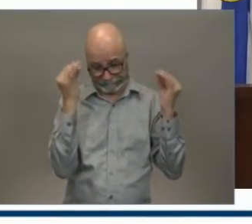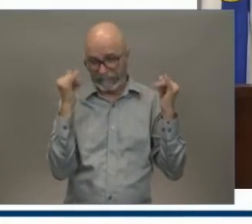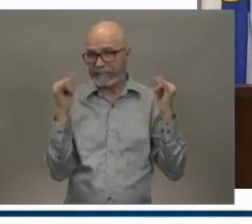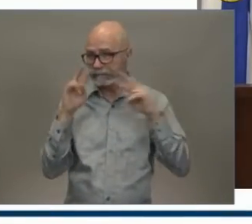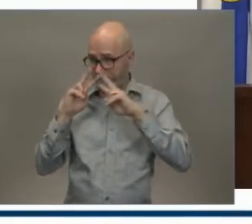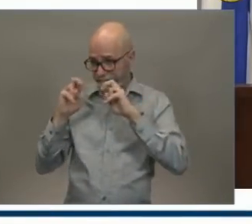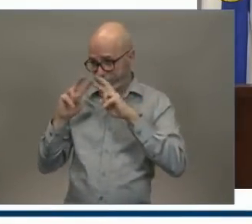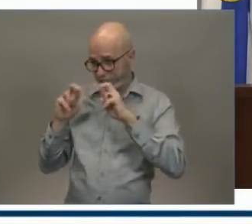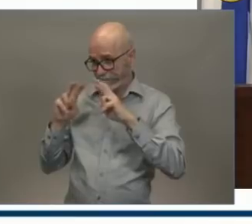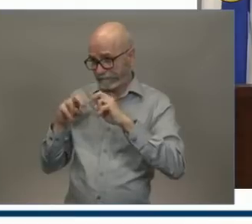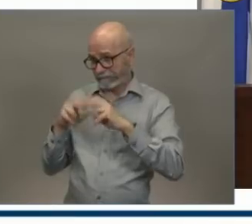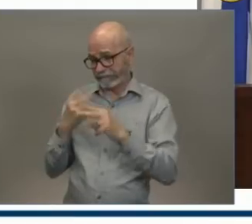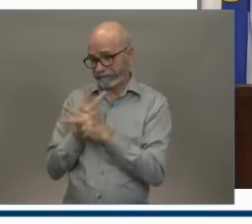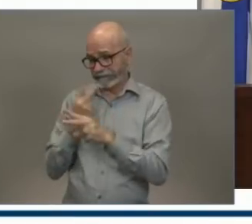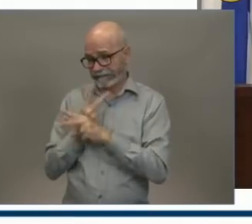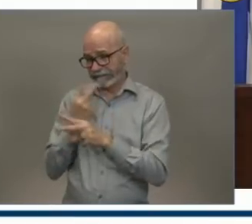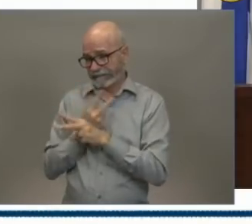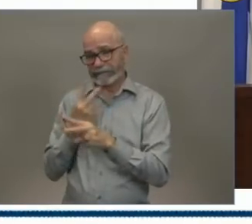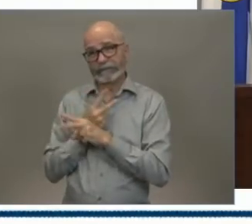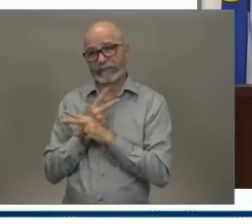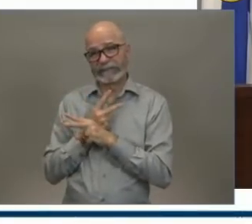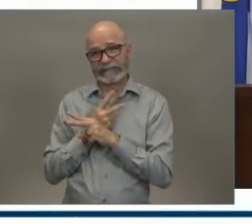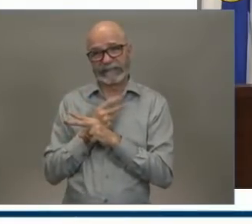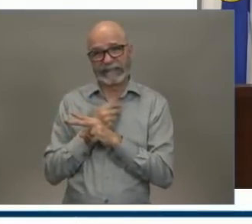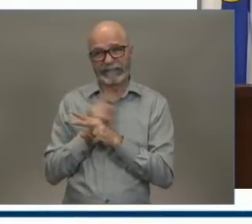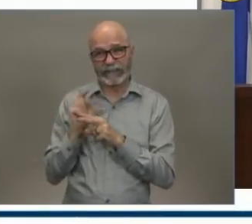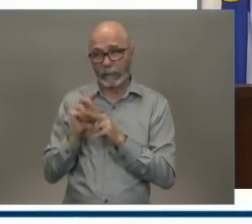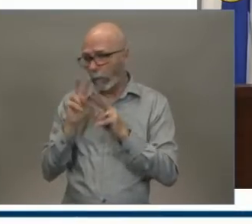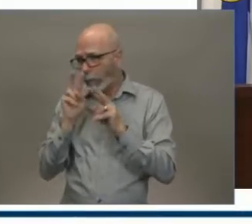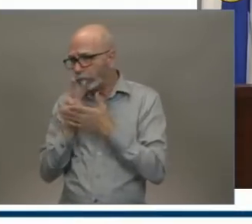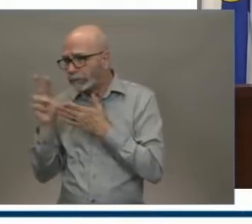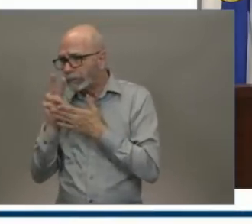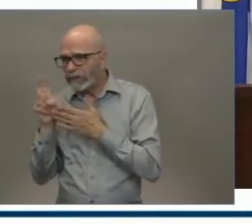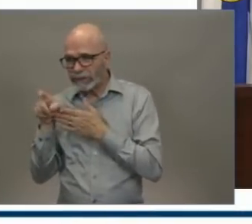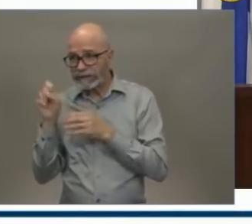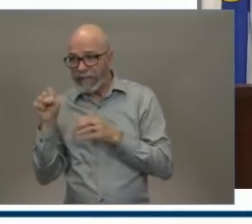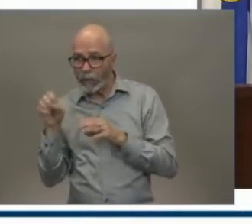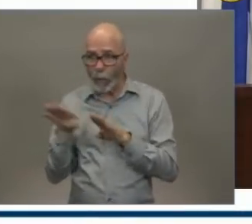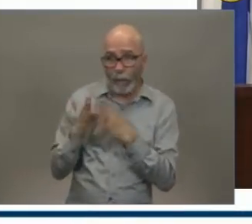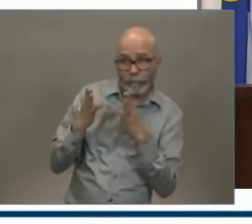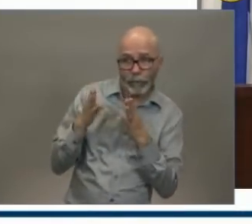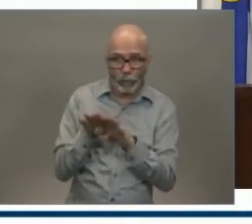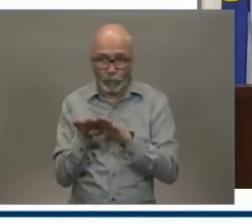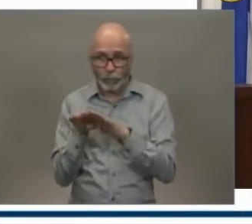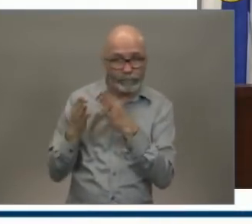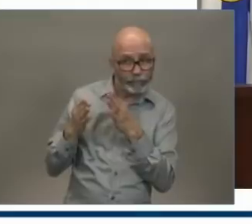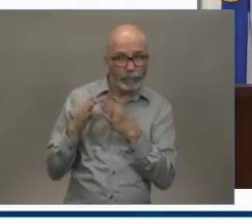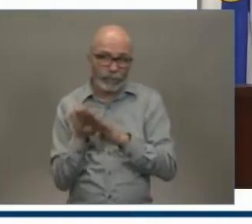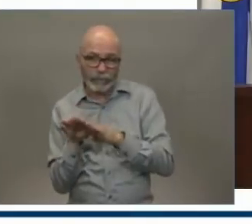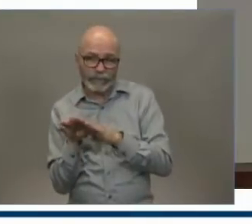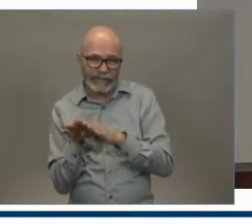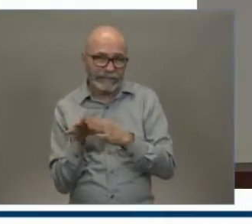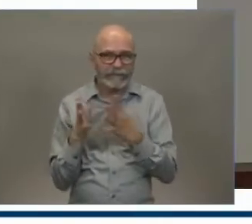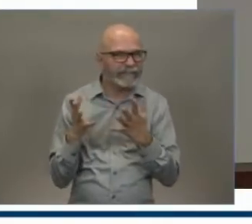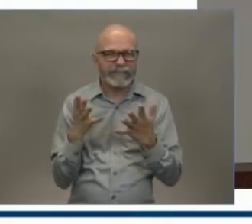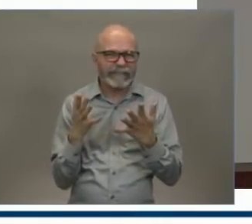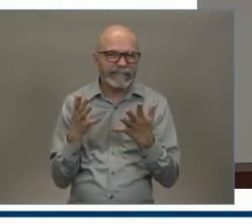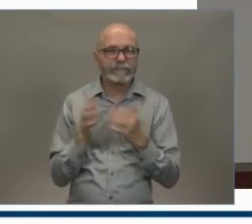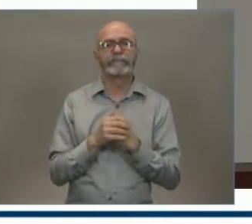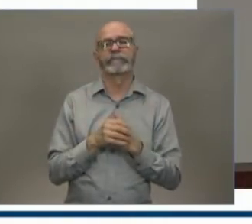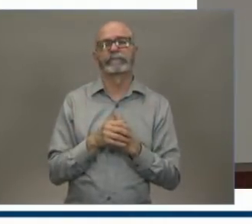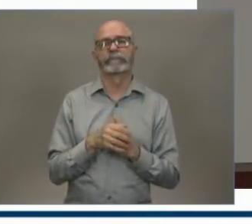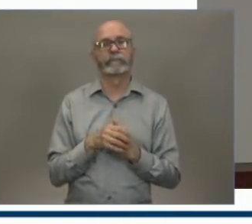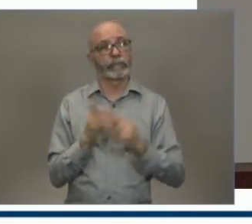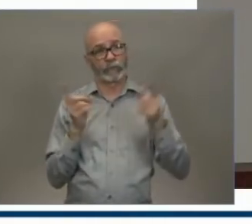do with restrictions every 2 weeks and how far to go on that issue? So I think overall what it does is it makes